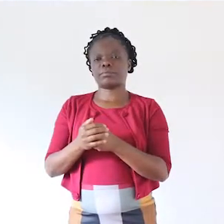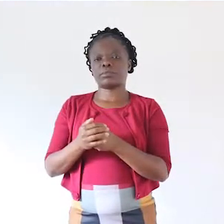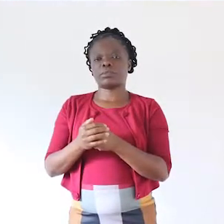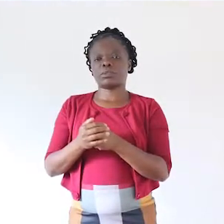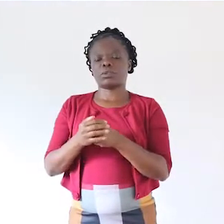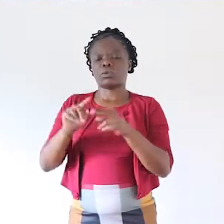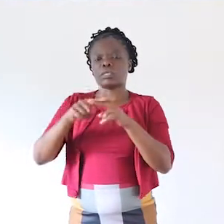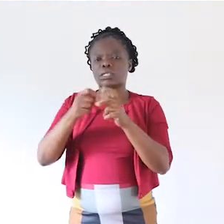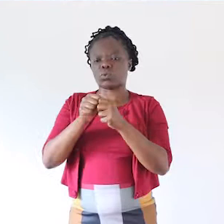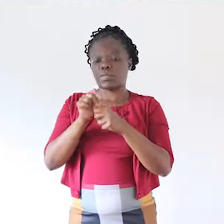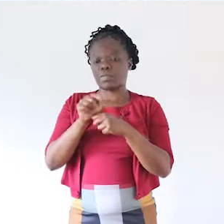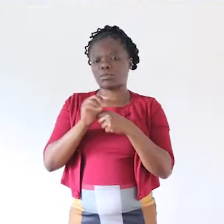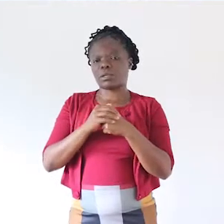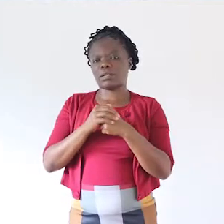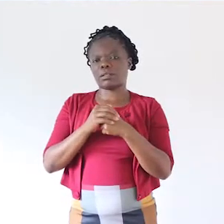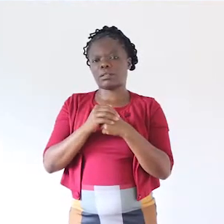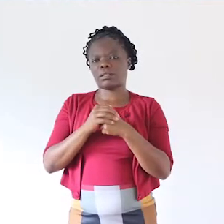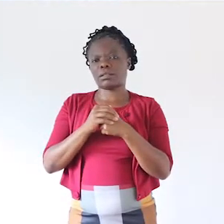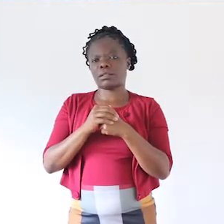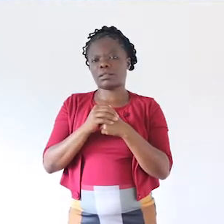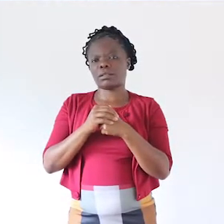We start with these.